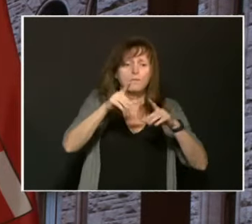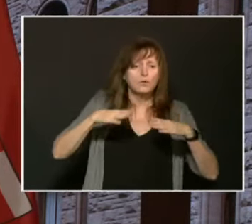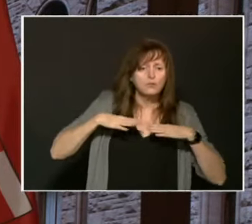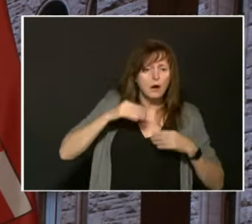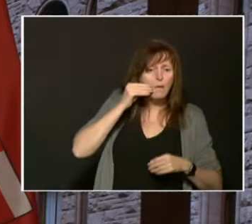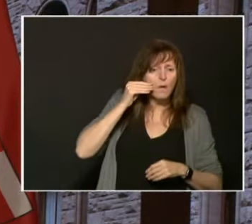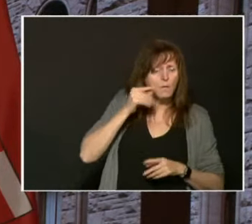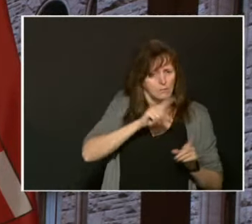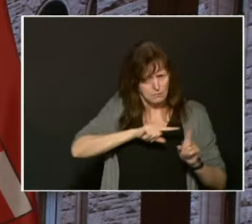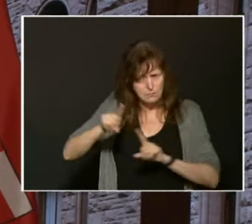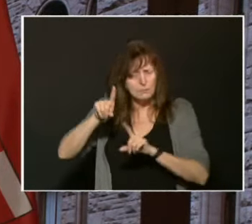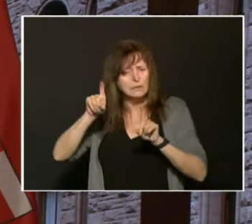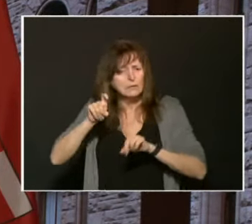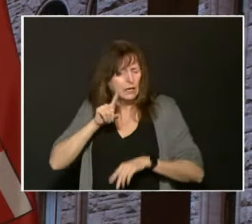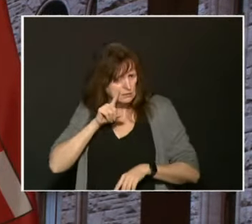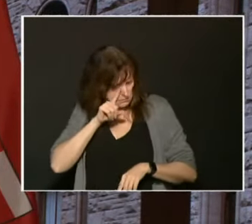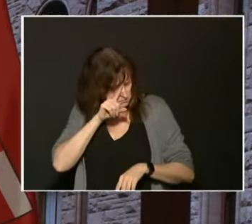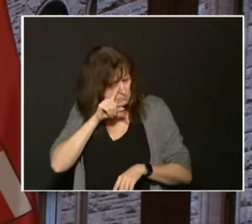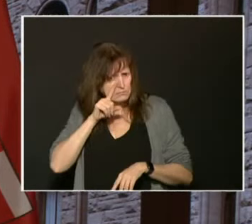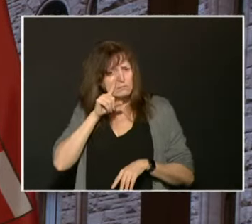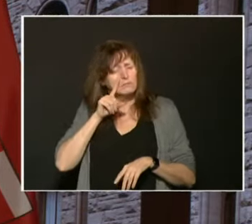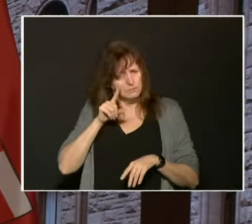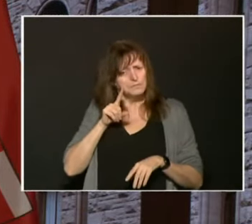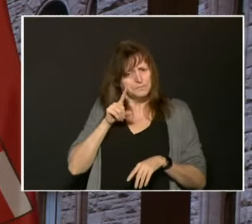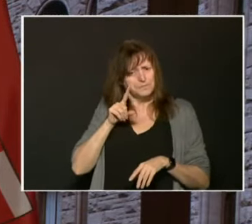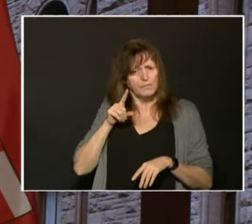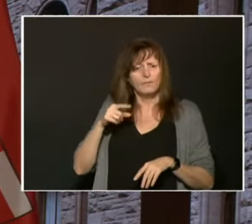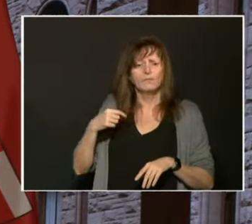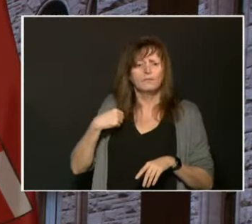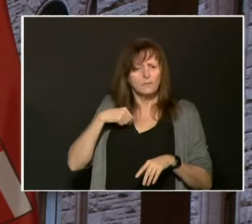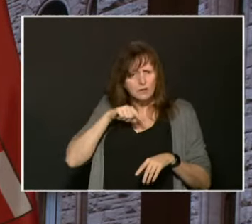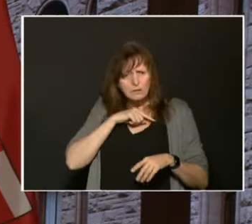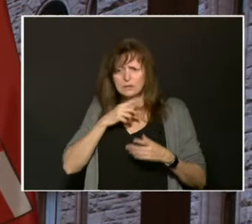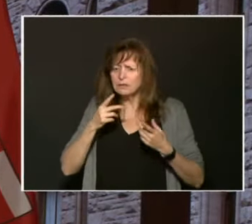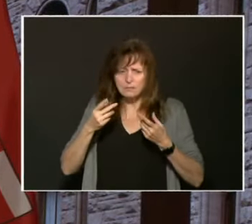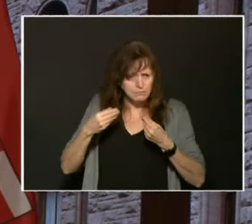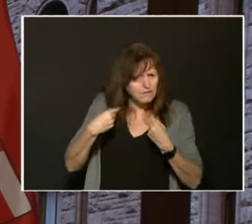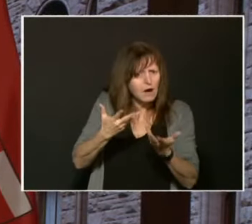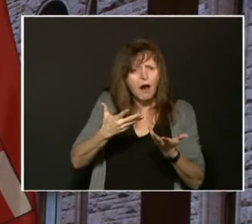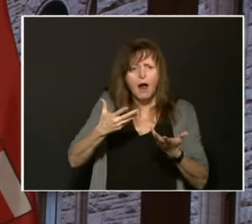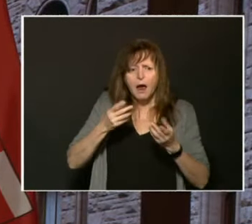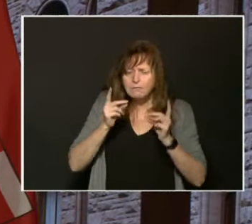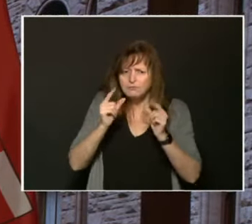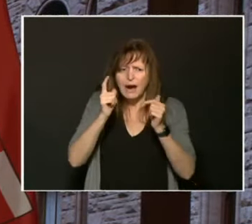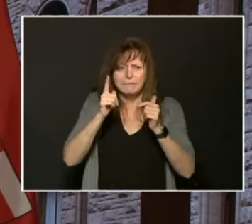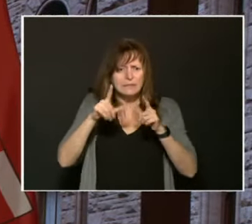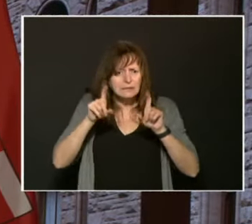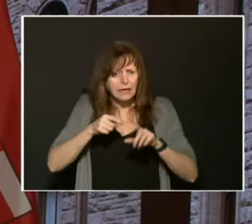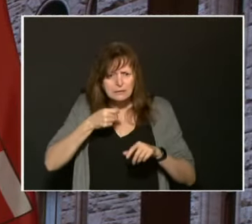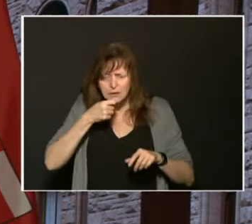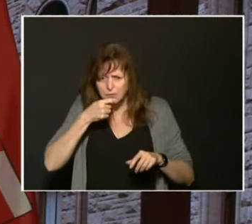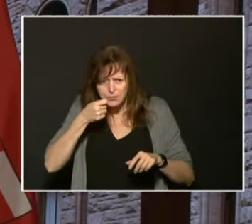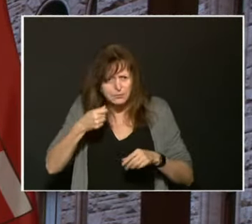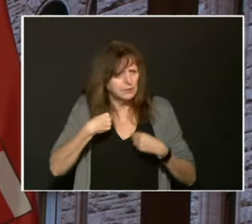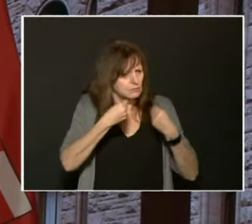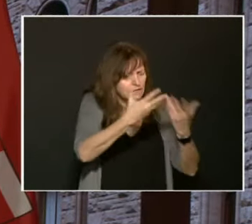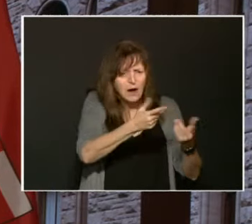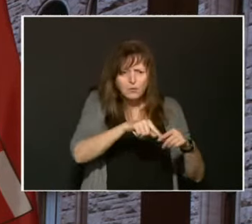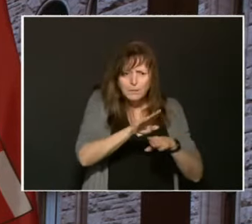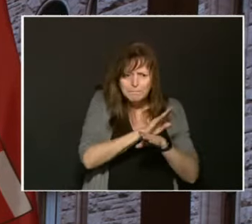know we're sending out rapid antigen testing to businesses. So there's certainly a lot of push for